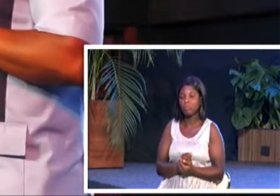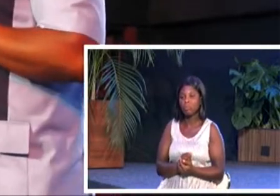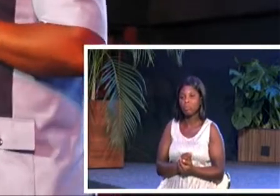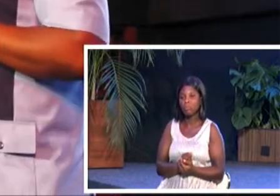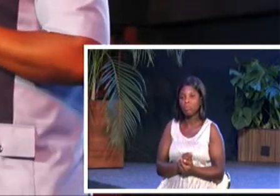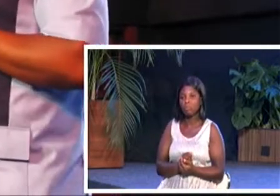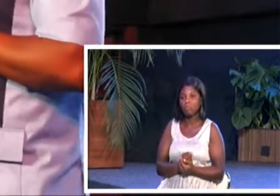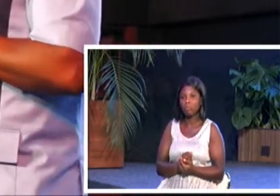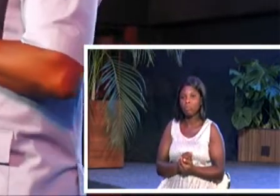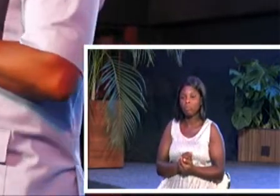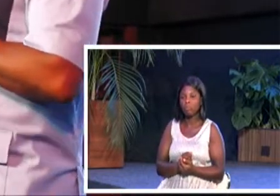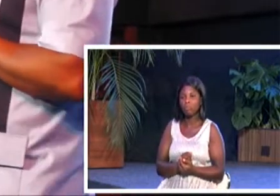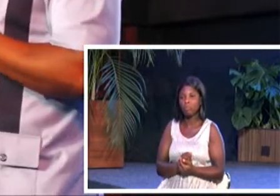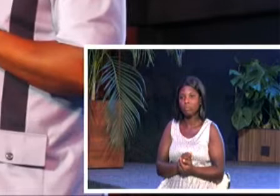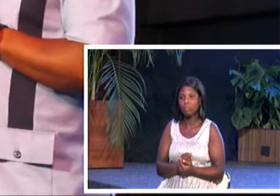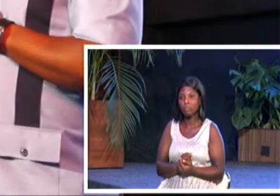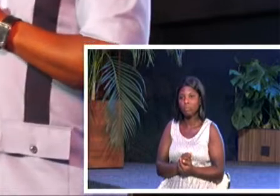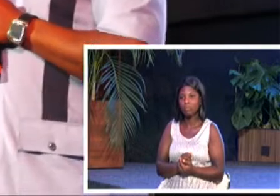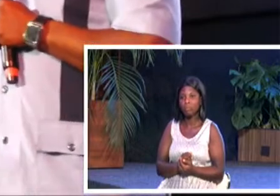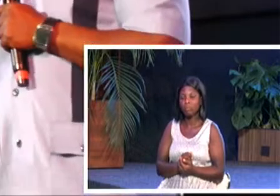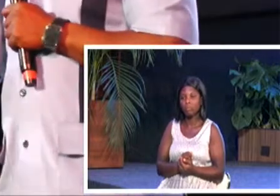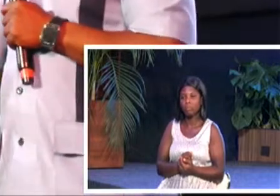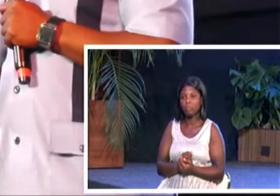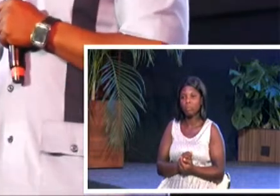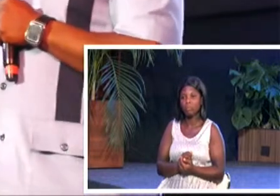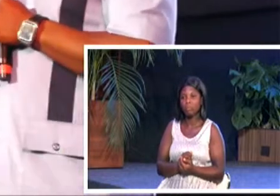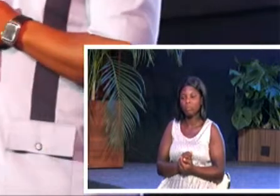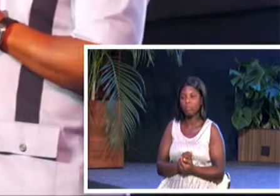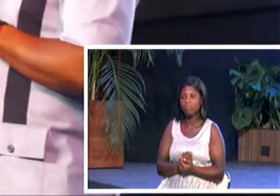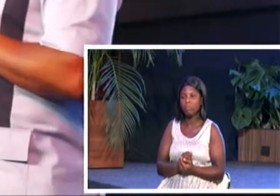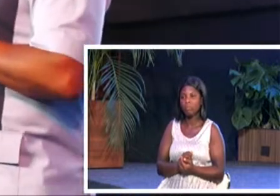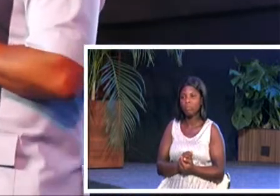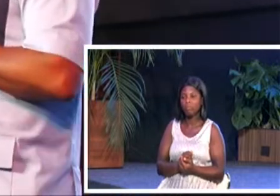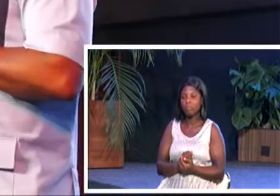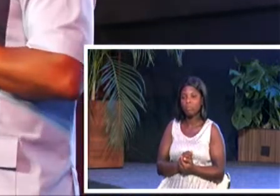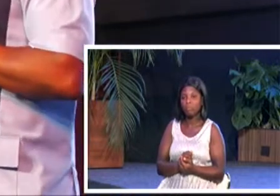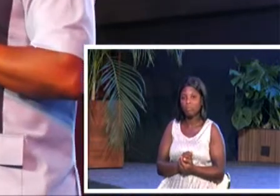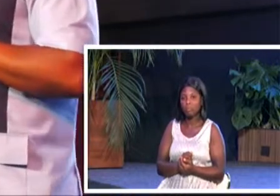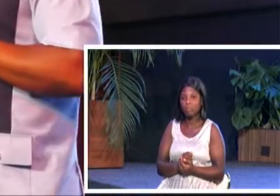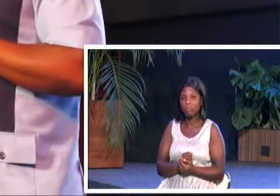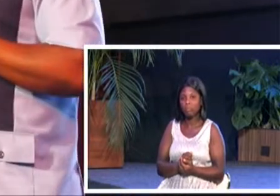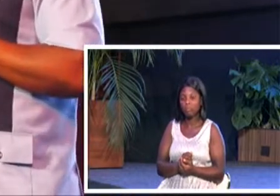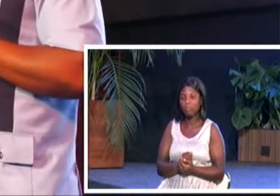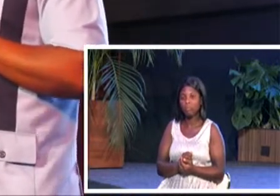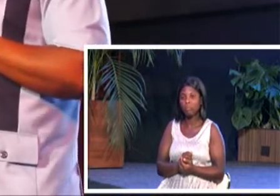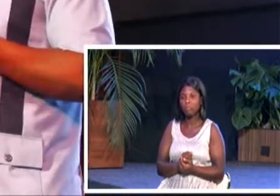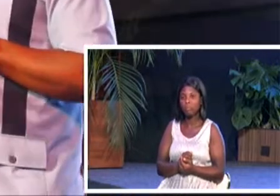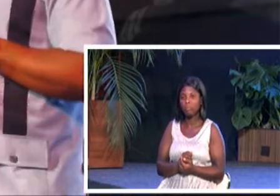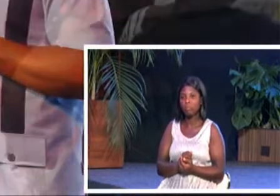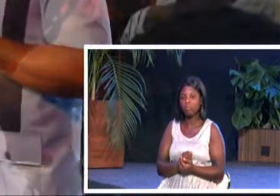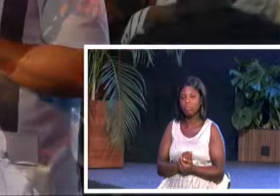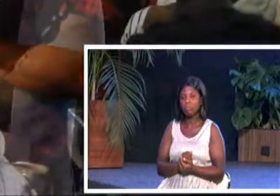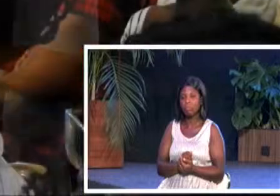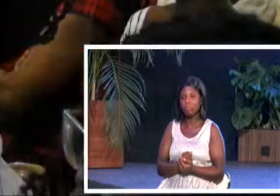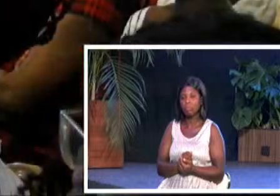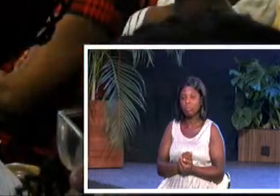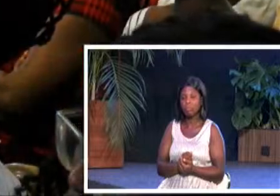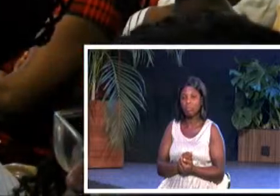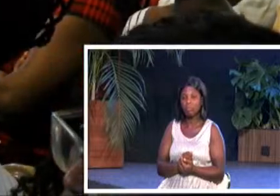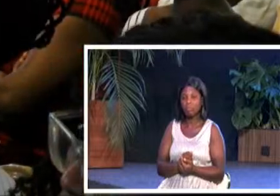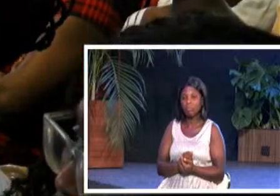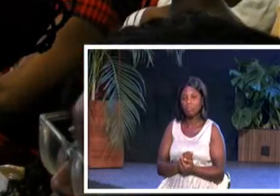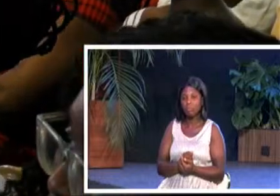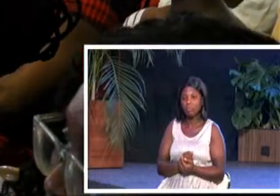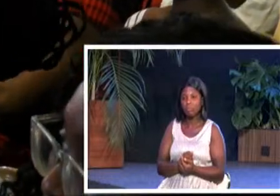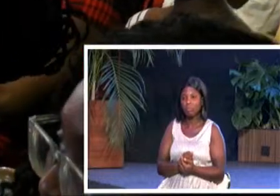is somebody's idea. Somebody thought and conceptualized that and developed it. We have blockchain, we have cryptocurrency, and